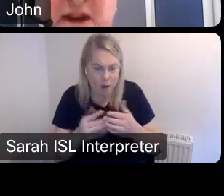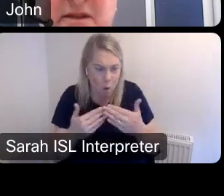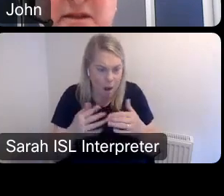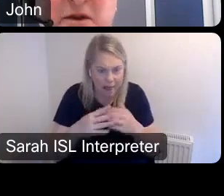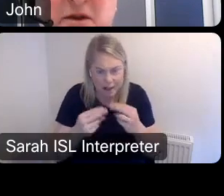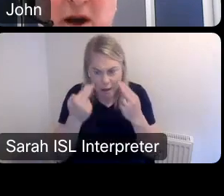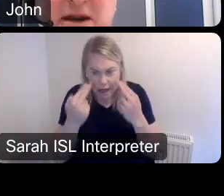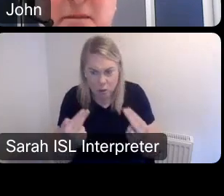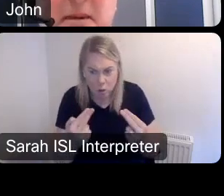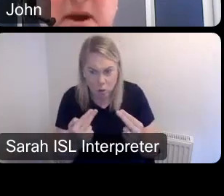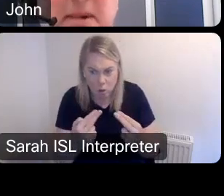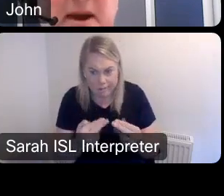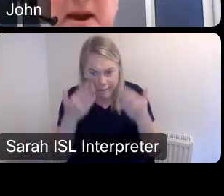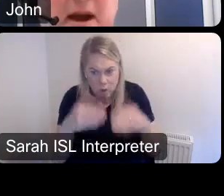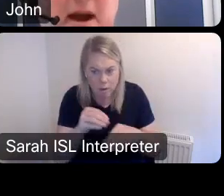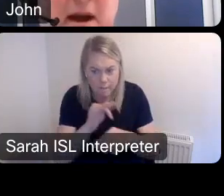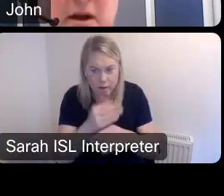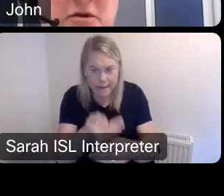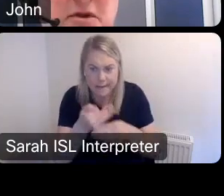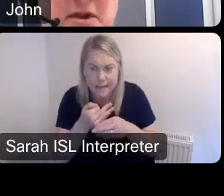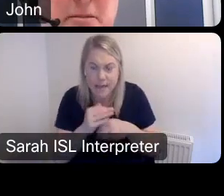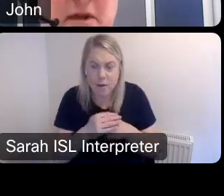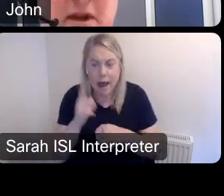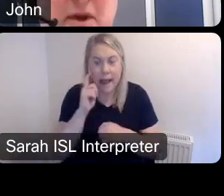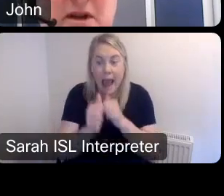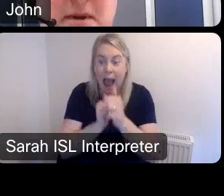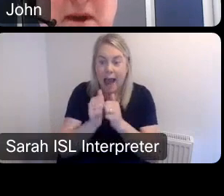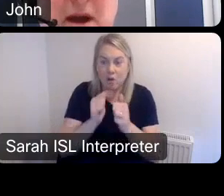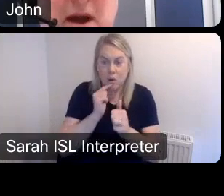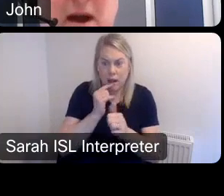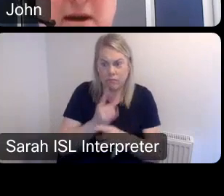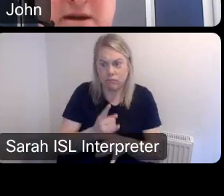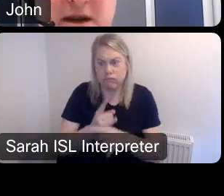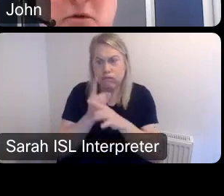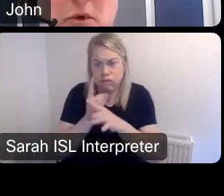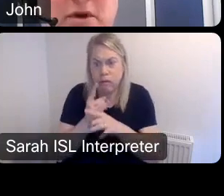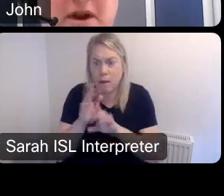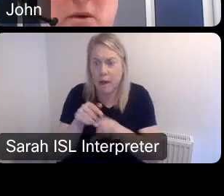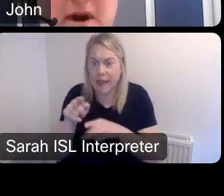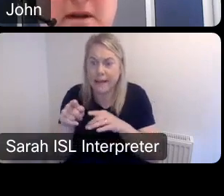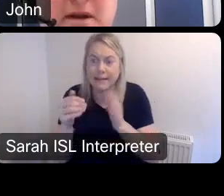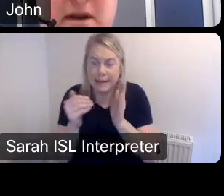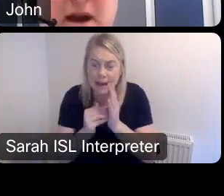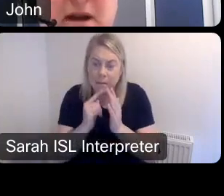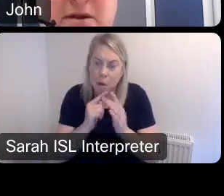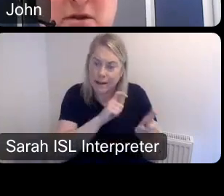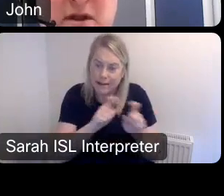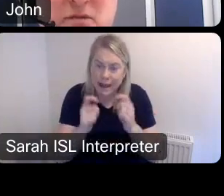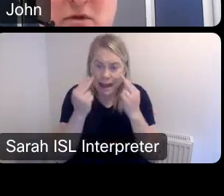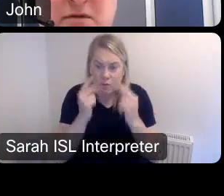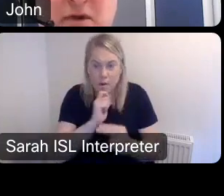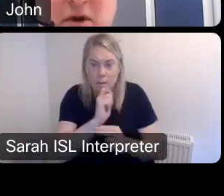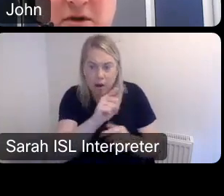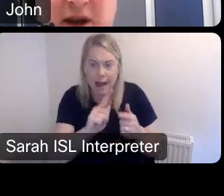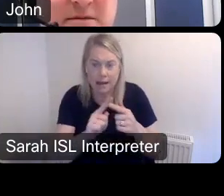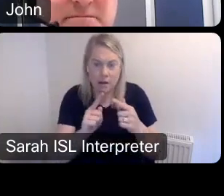safety. So I think the act will be a big contribution to that, but I think we need to be still reporting and aware that certain things